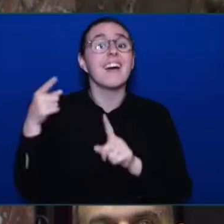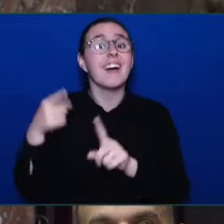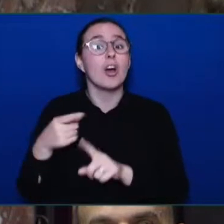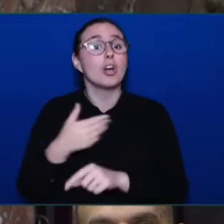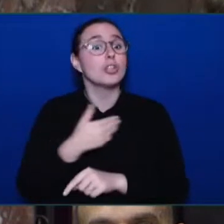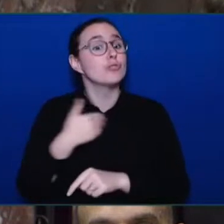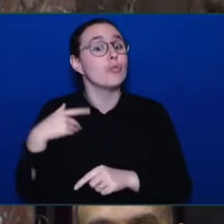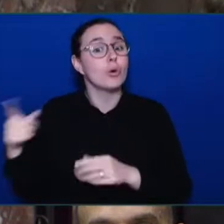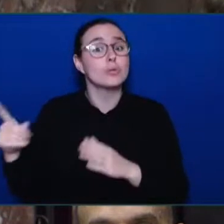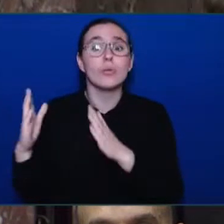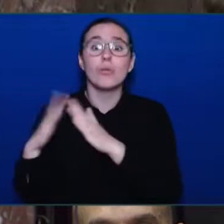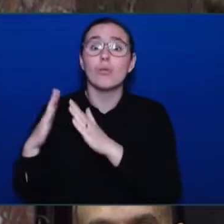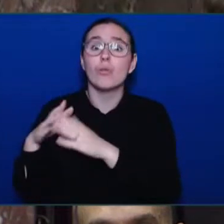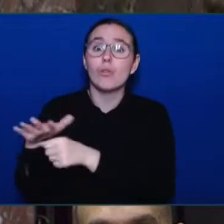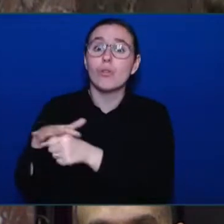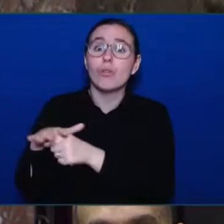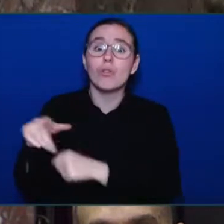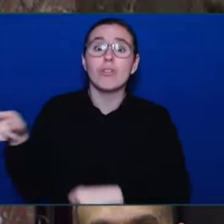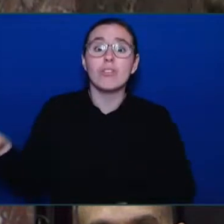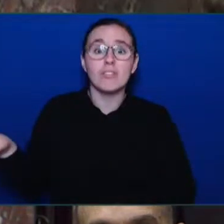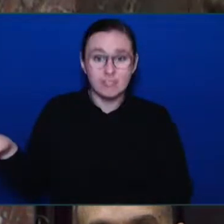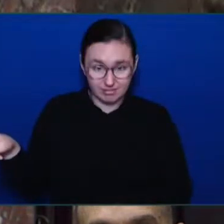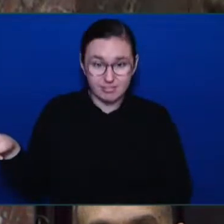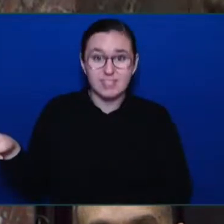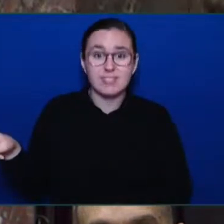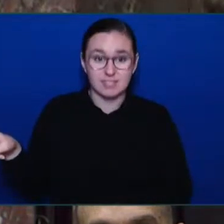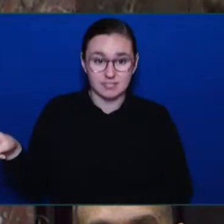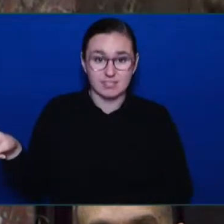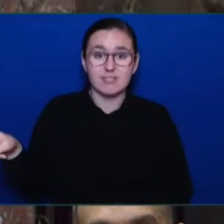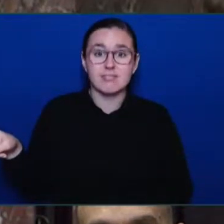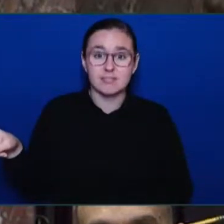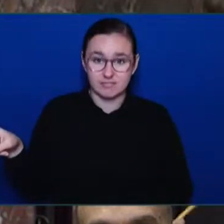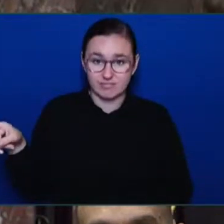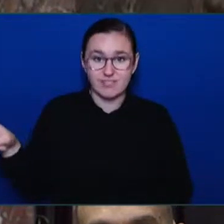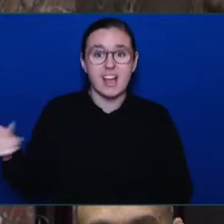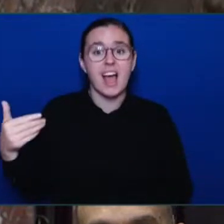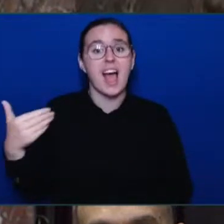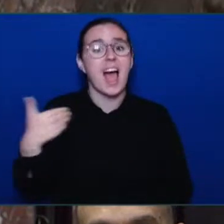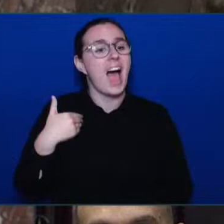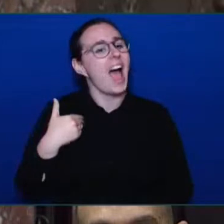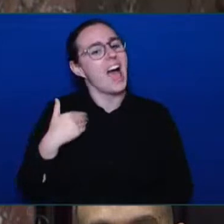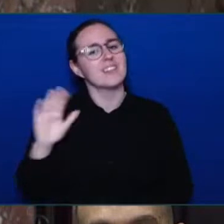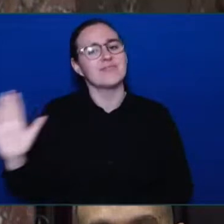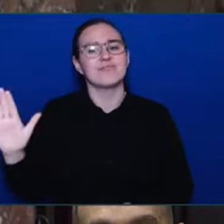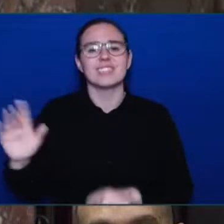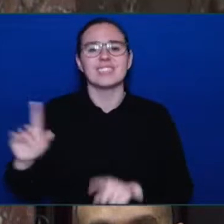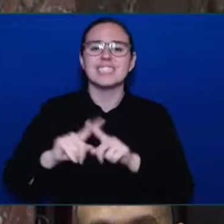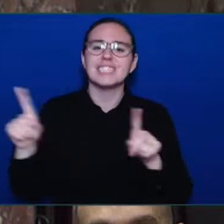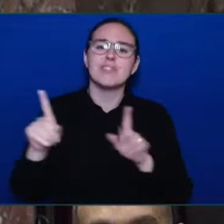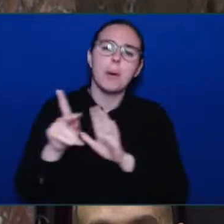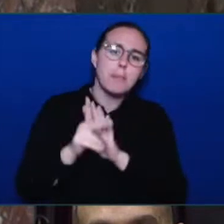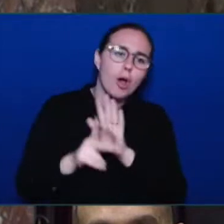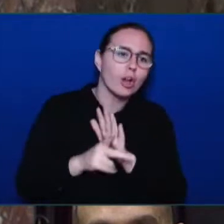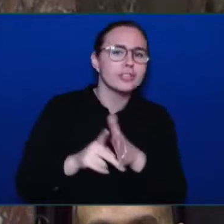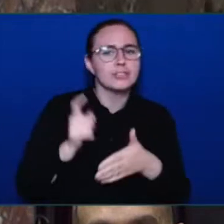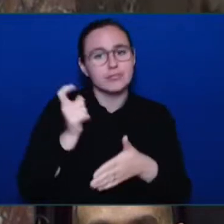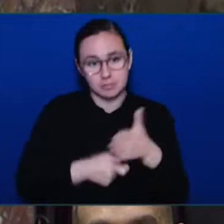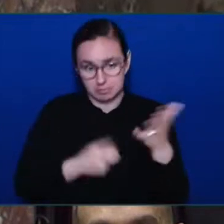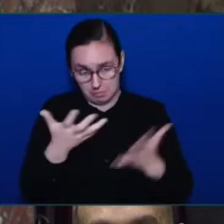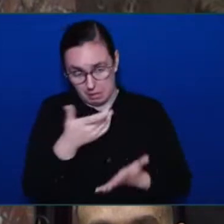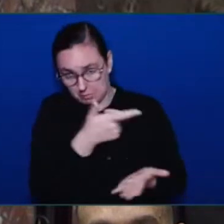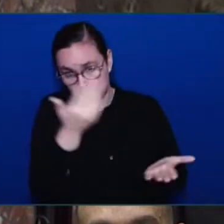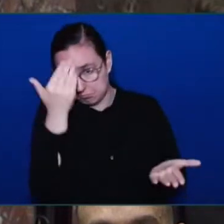a different charging standard, as the honourable member may be aware. And Mr. Speaker, they are facing, notwithstanding